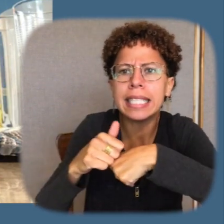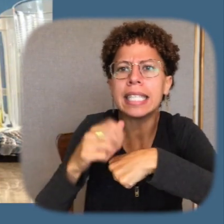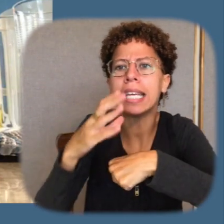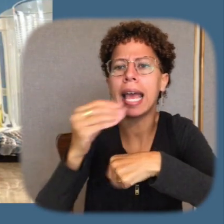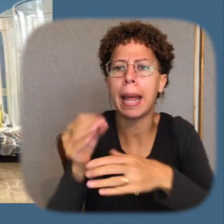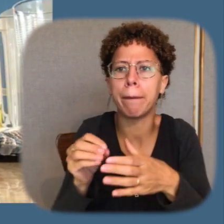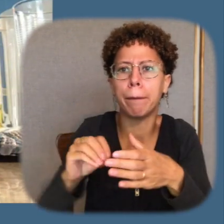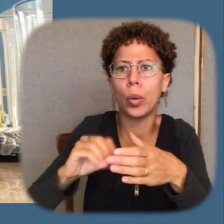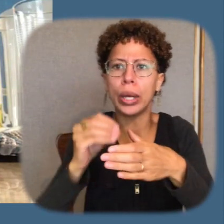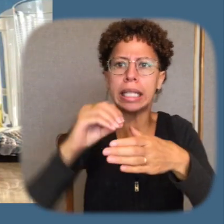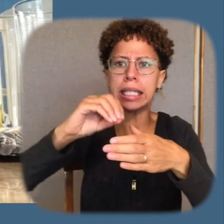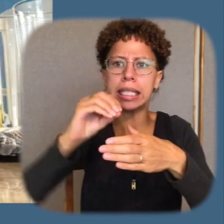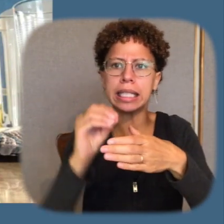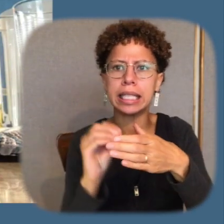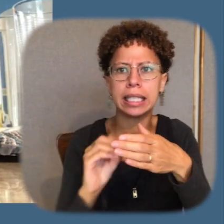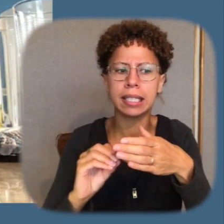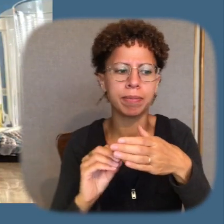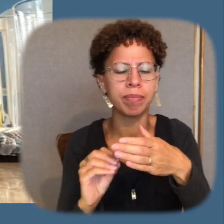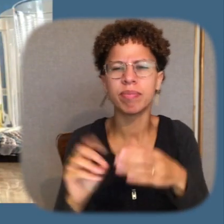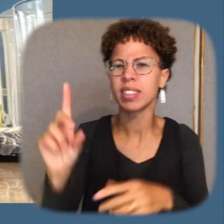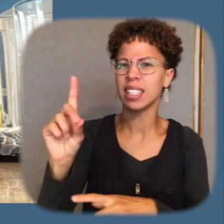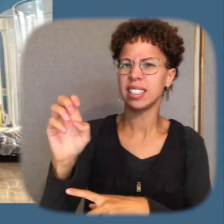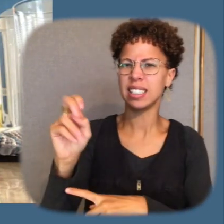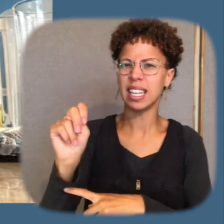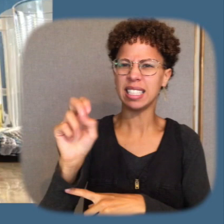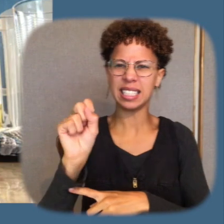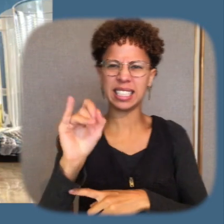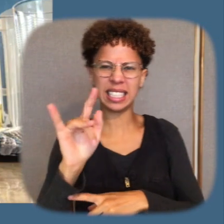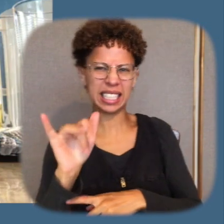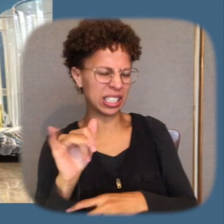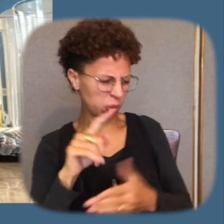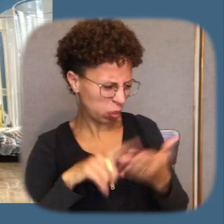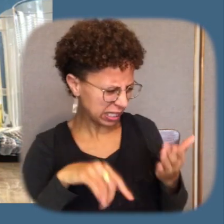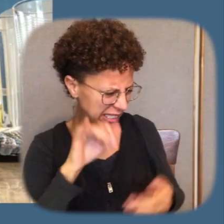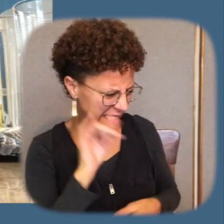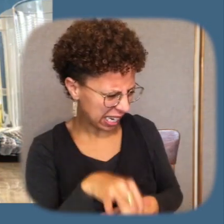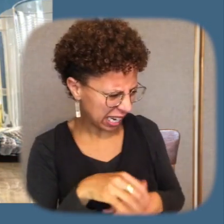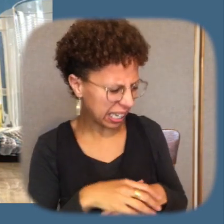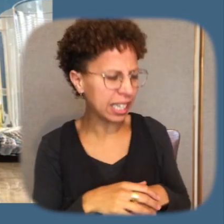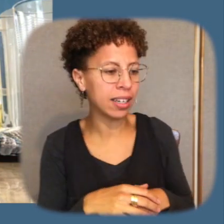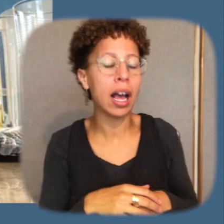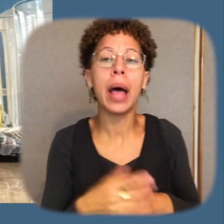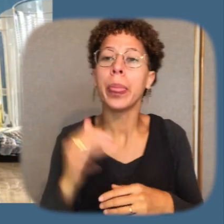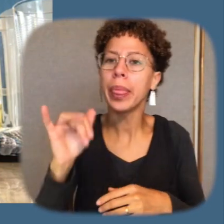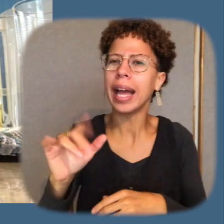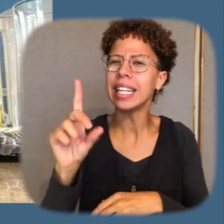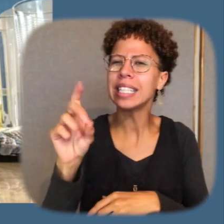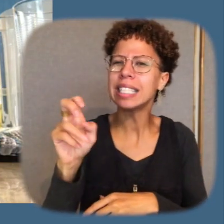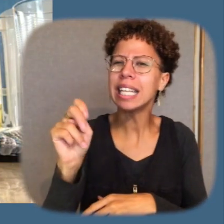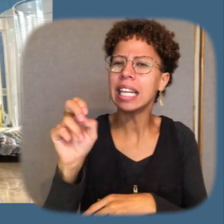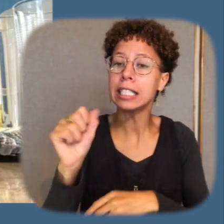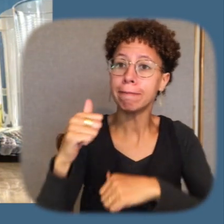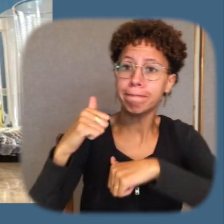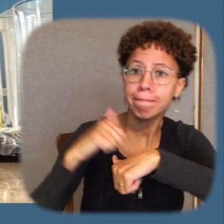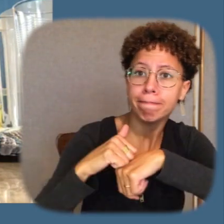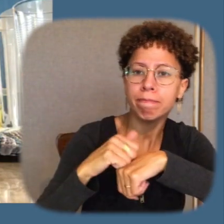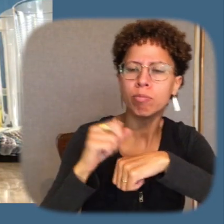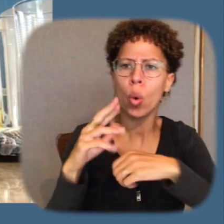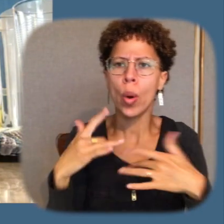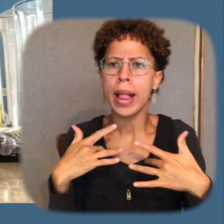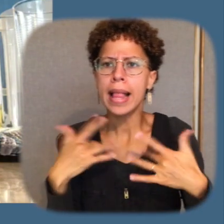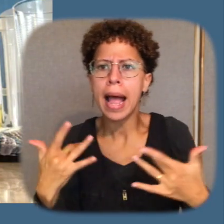buoyancy. So can you tell everyone what is density? Density is how dense something is,